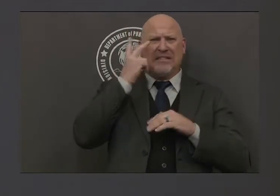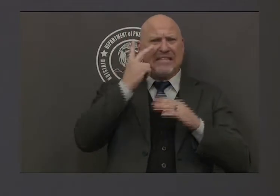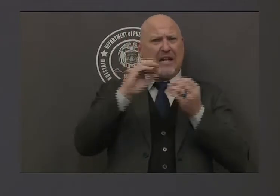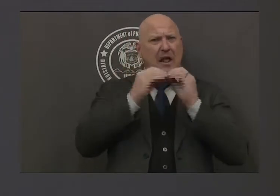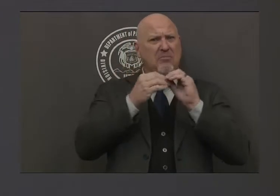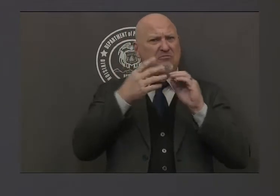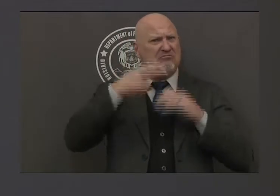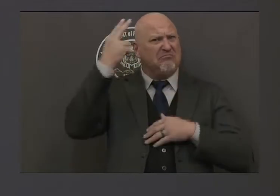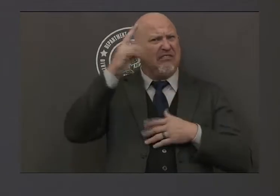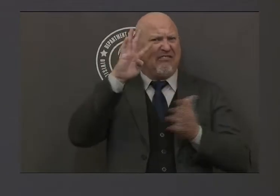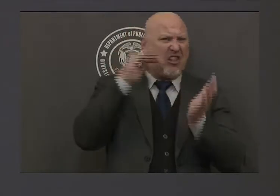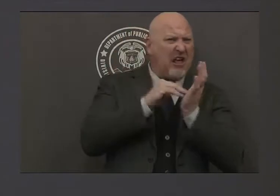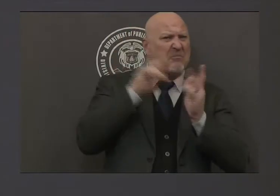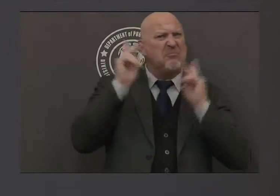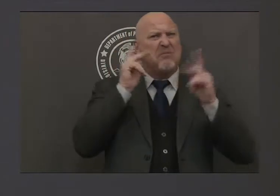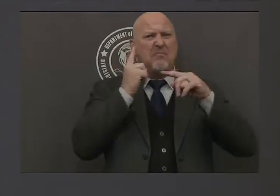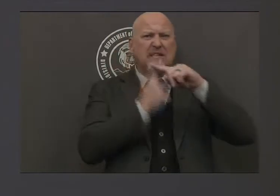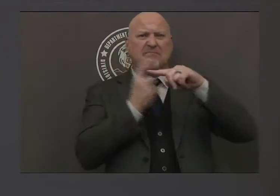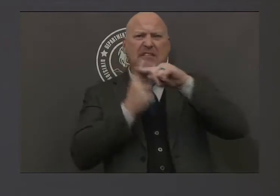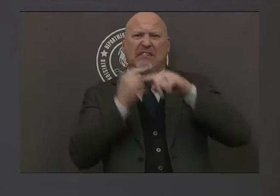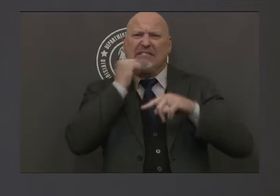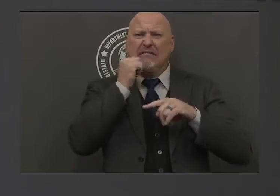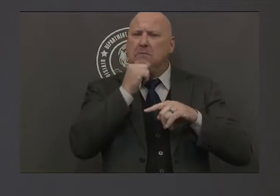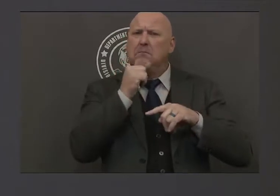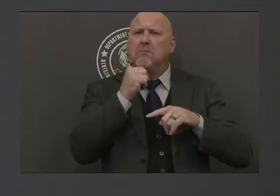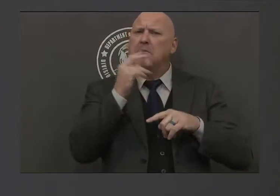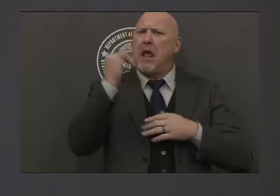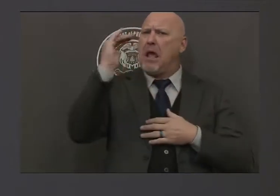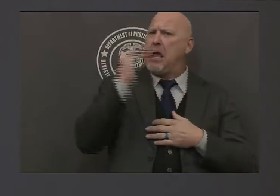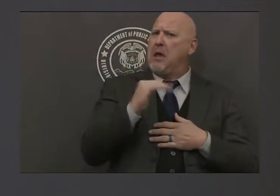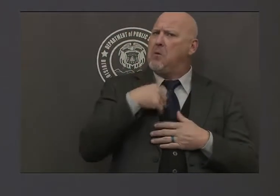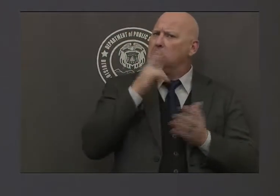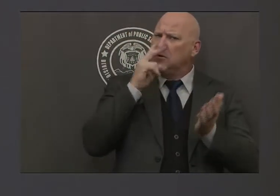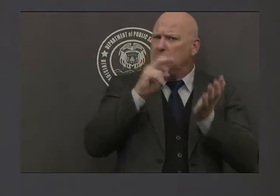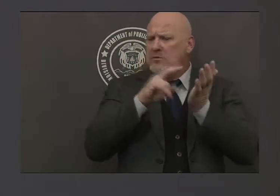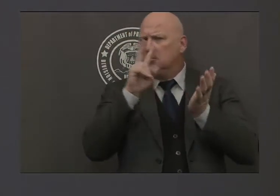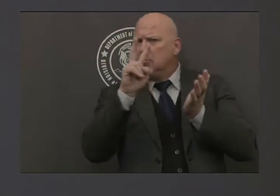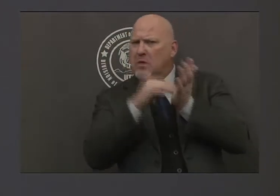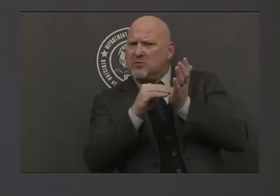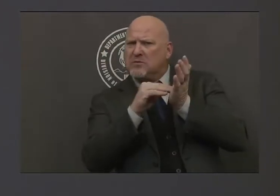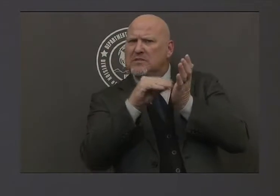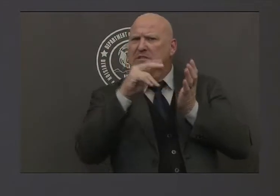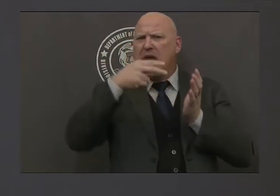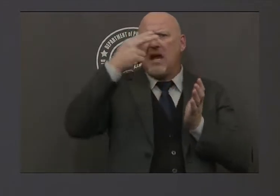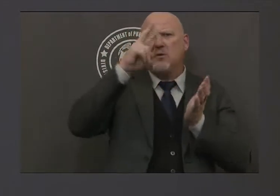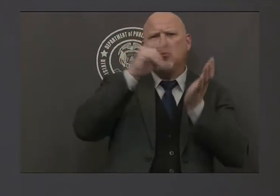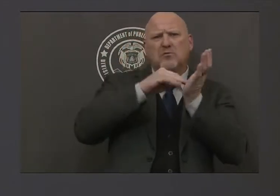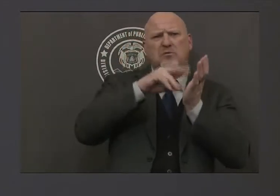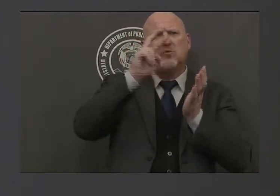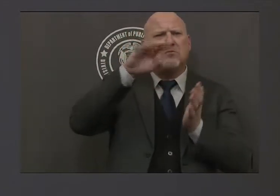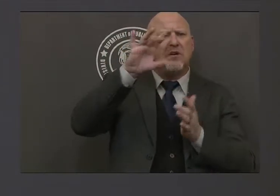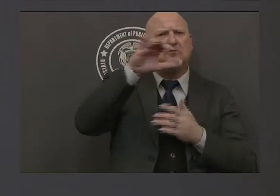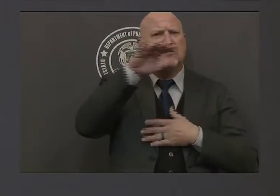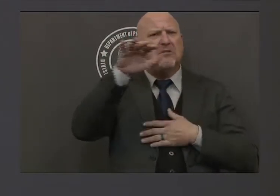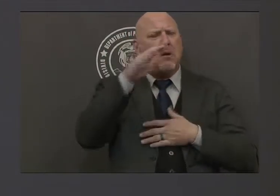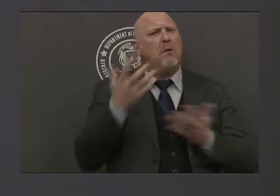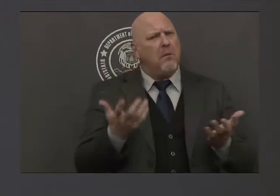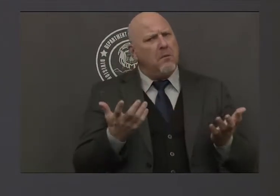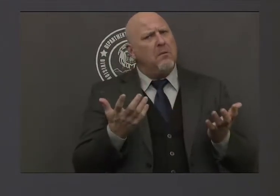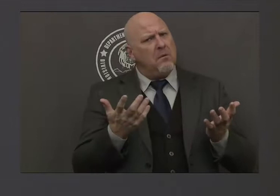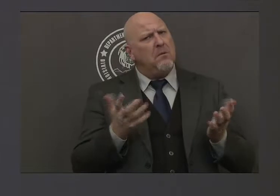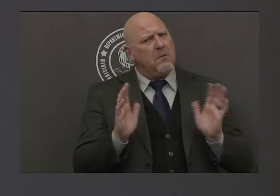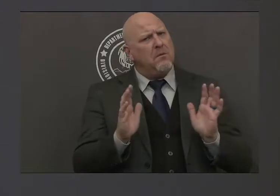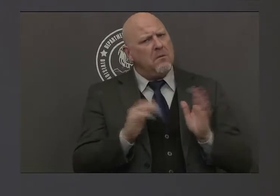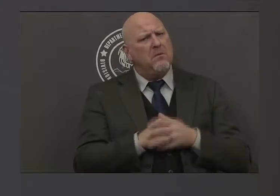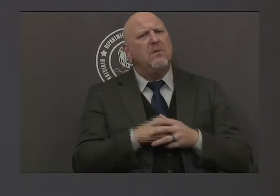now on our rolling average, but much smaller. Still too many, but much smaller than what we'd anticipated